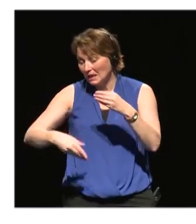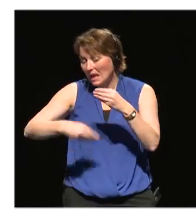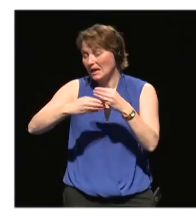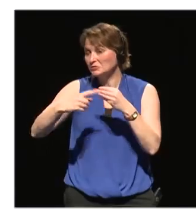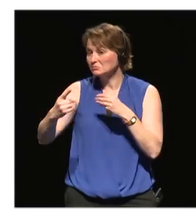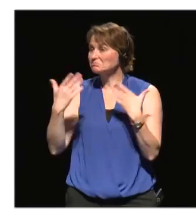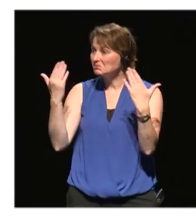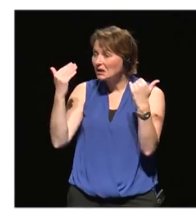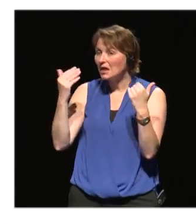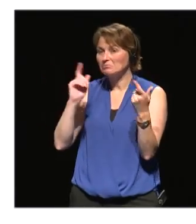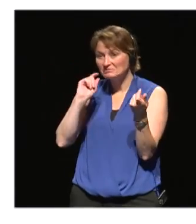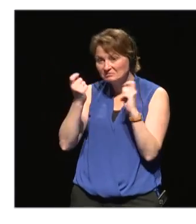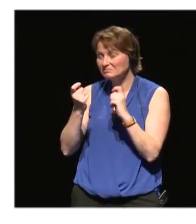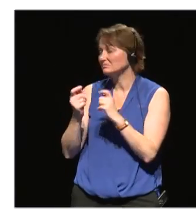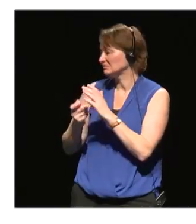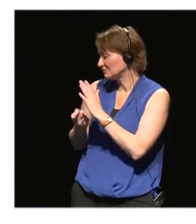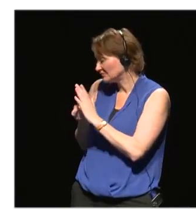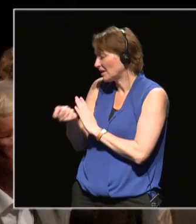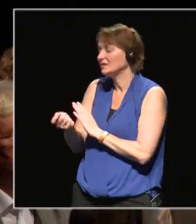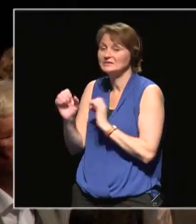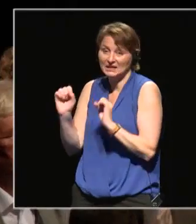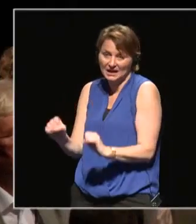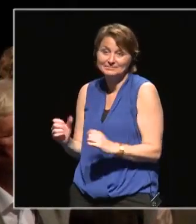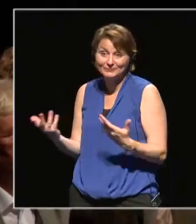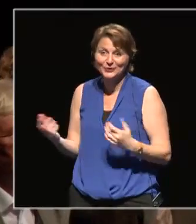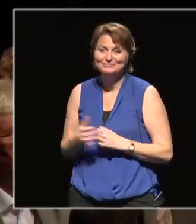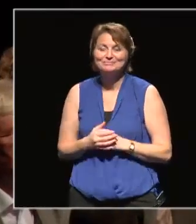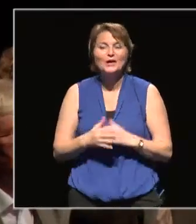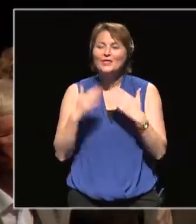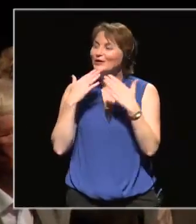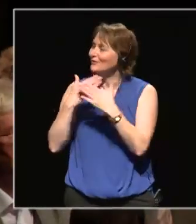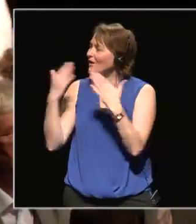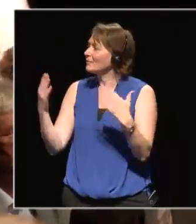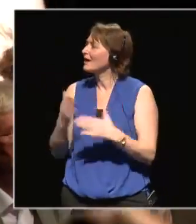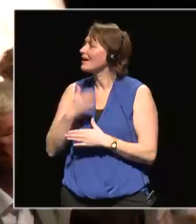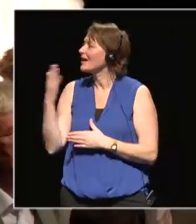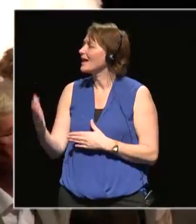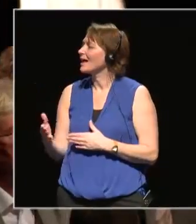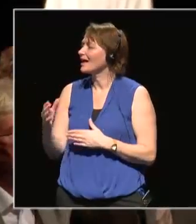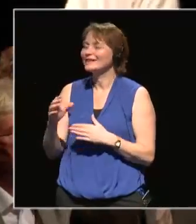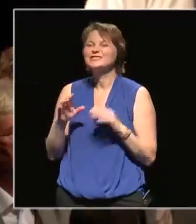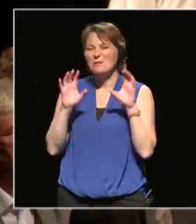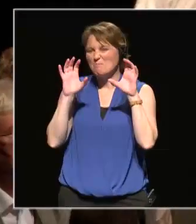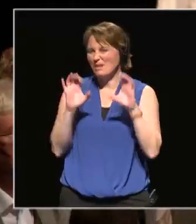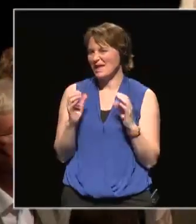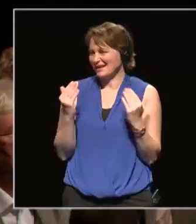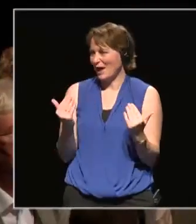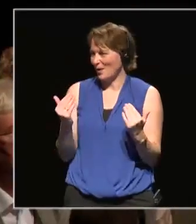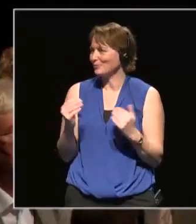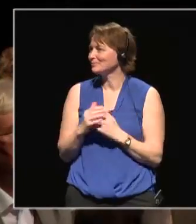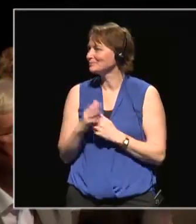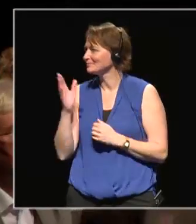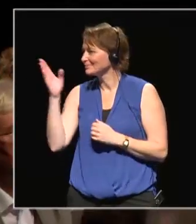And I think that's a concrete solution we could put things together. Thanks. Thanks very much. And finally, the last polar bear for now. We'll come back to you later.